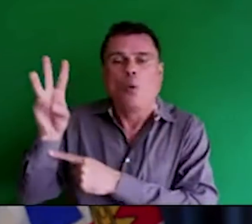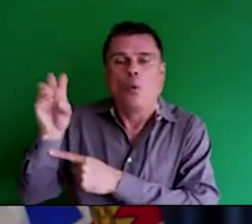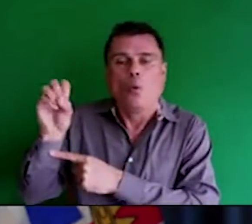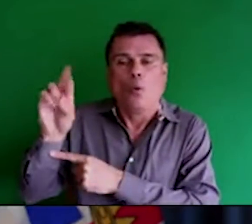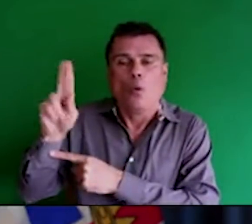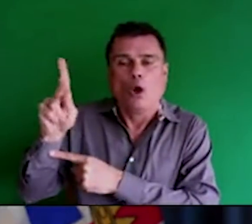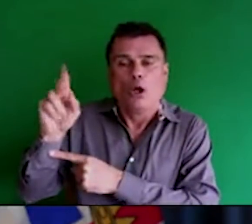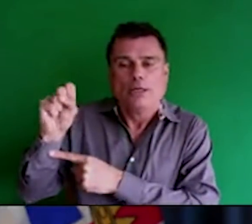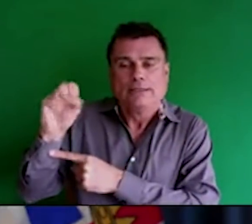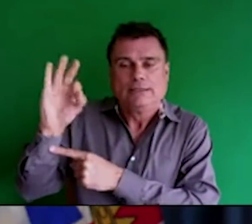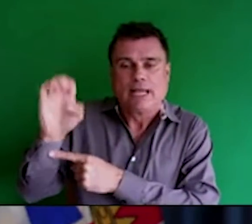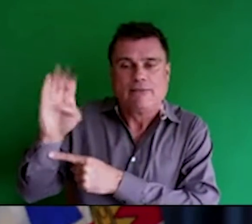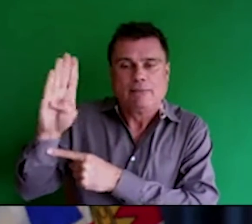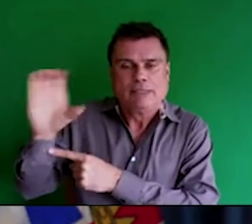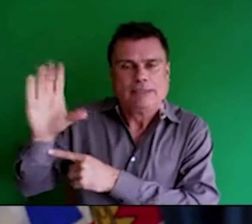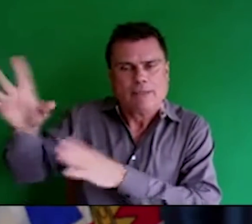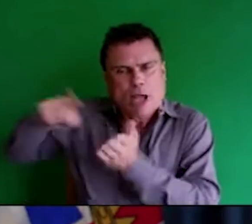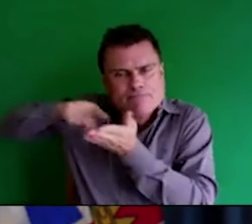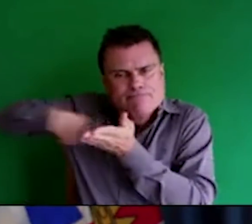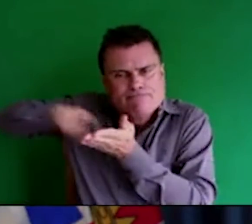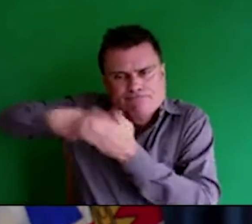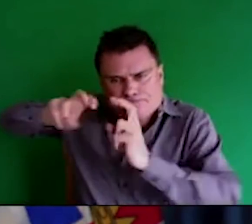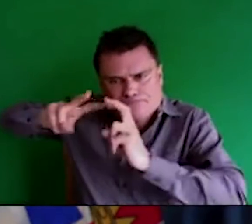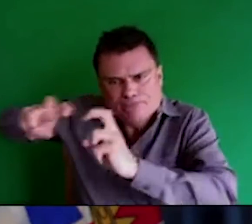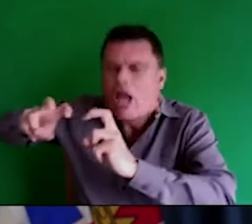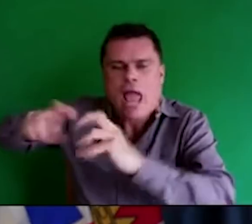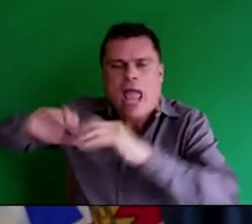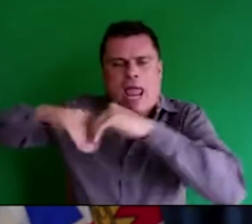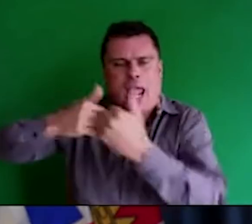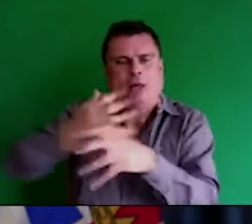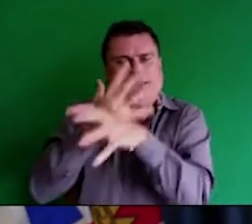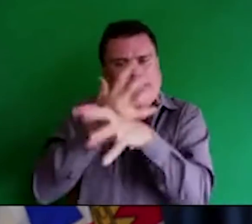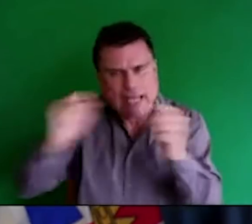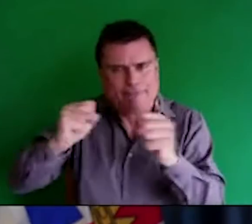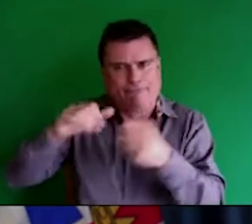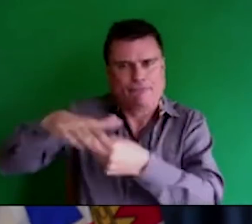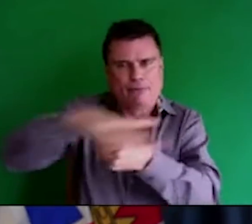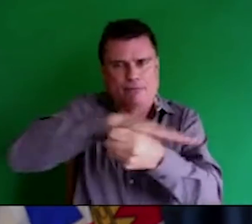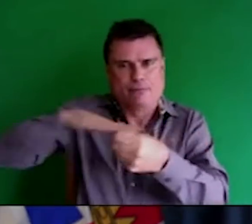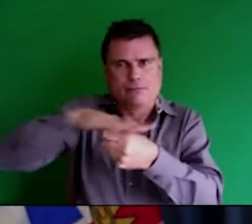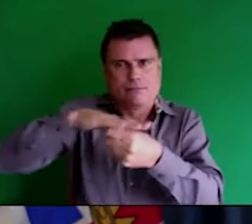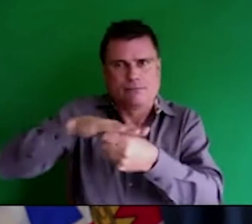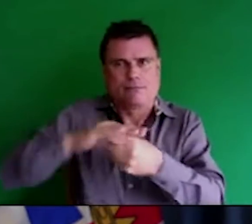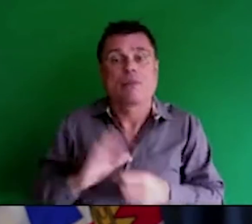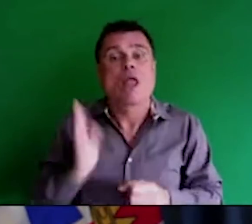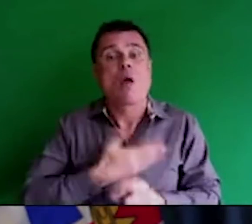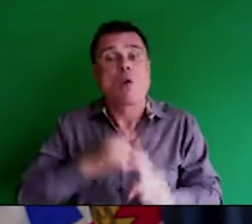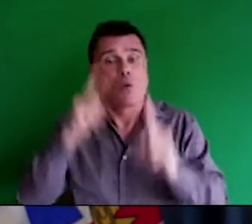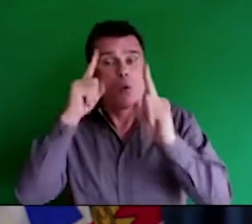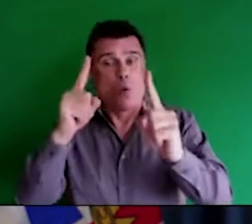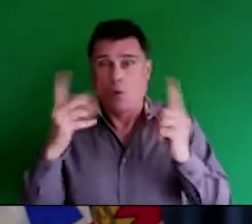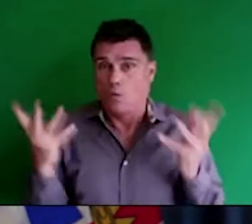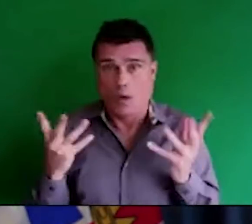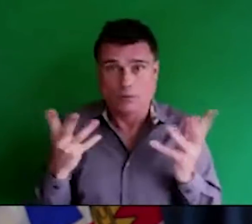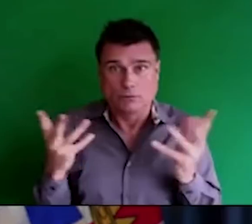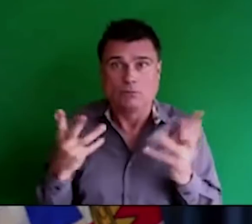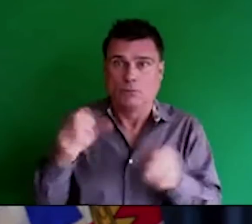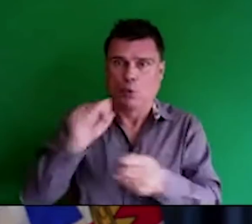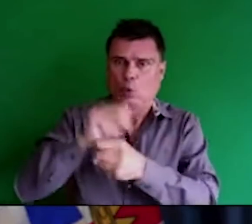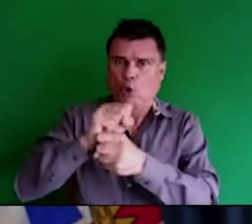these important questions. Our objective is to make sure that workplaces can be safe. Our